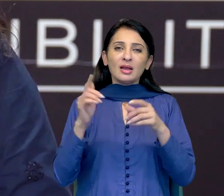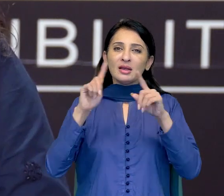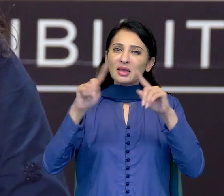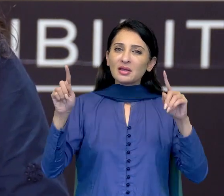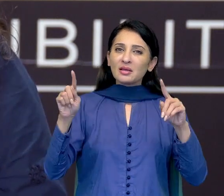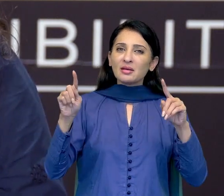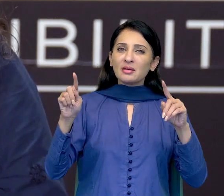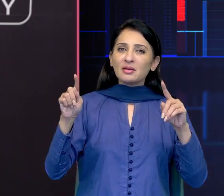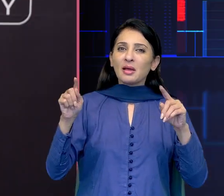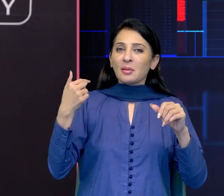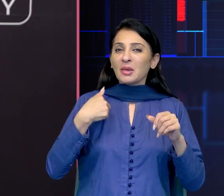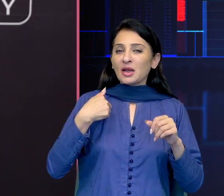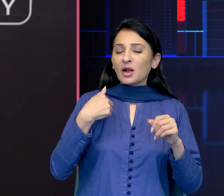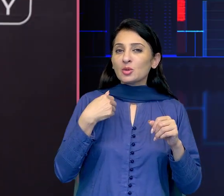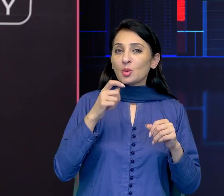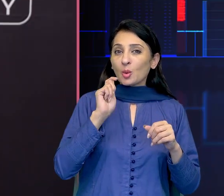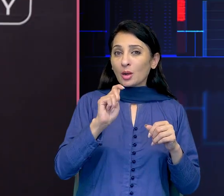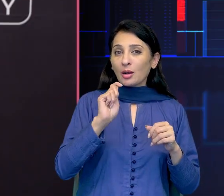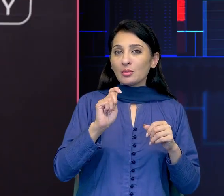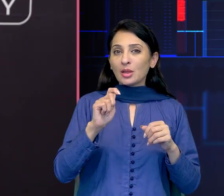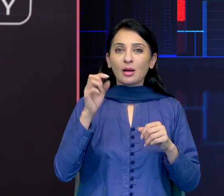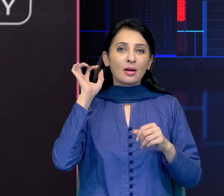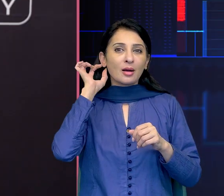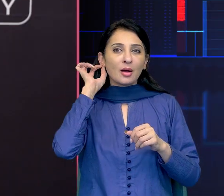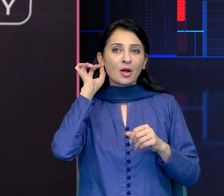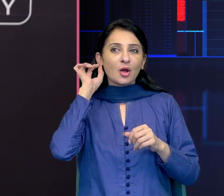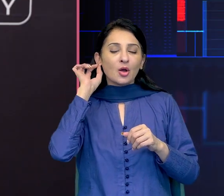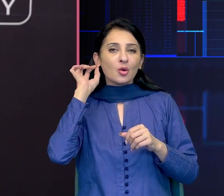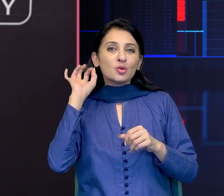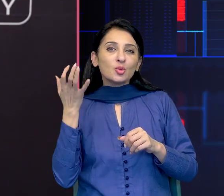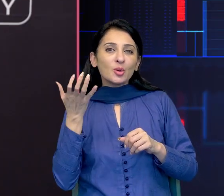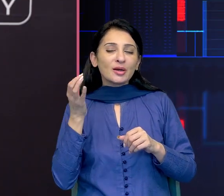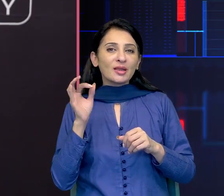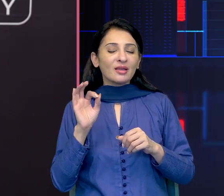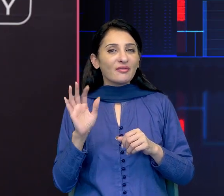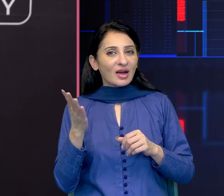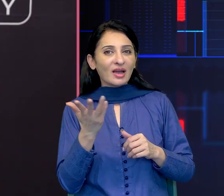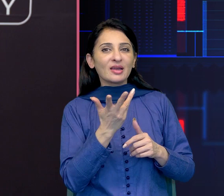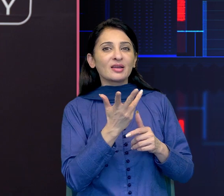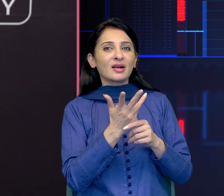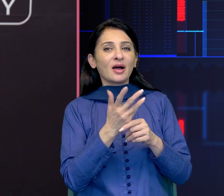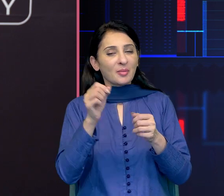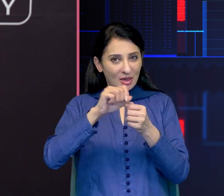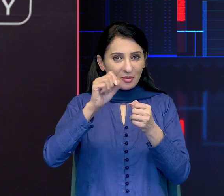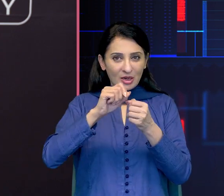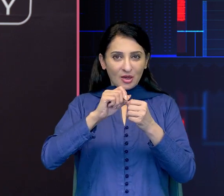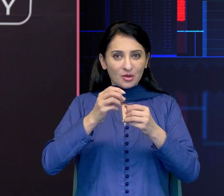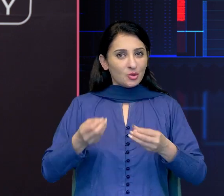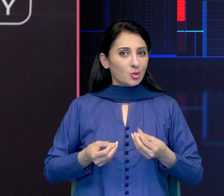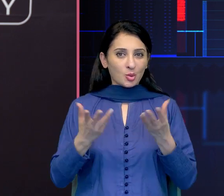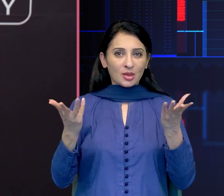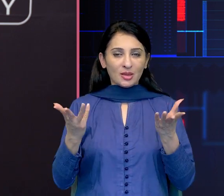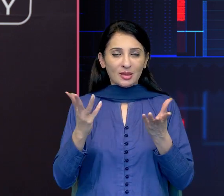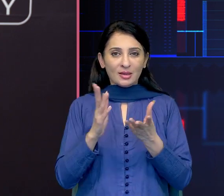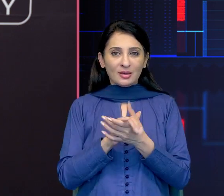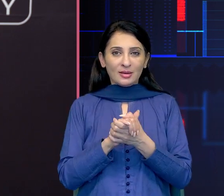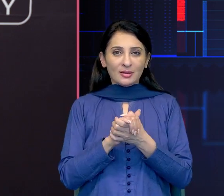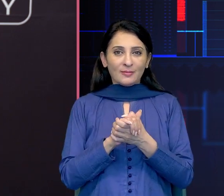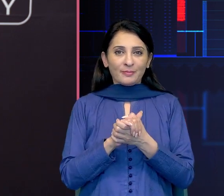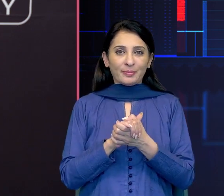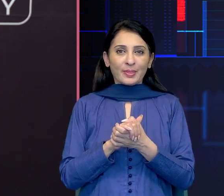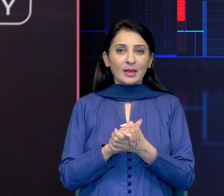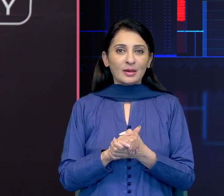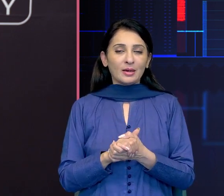was not intentional, but somehow I ended up with small scale. That's why my practice of jewelry making,